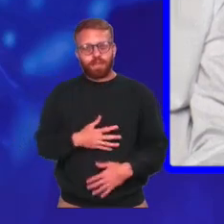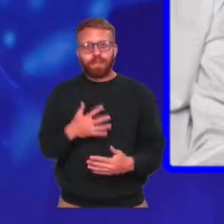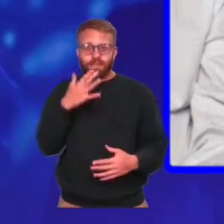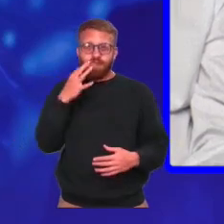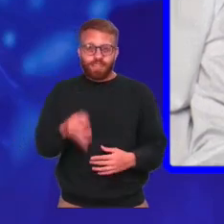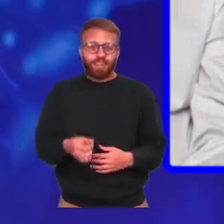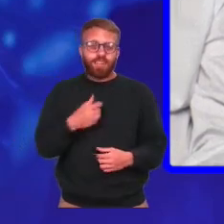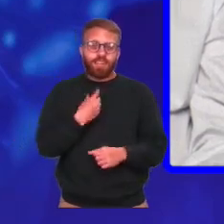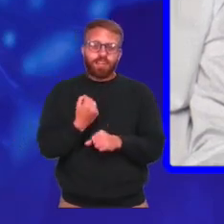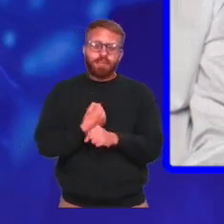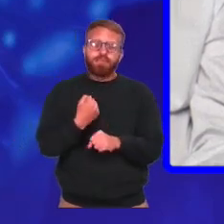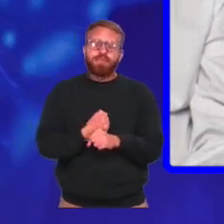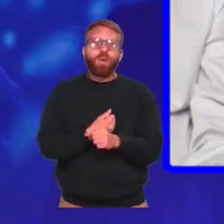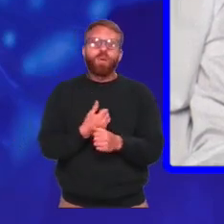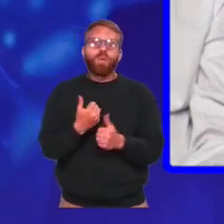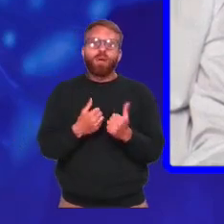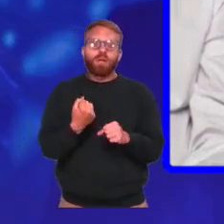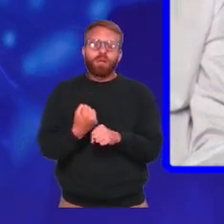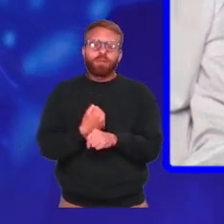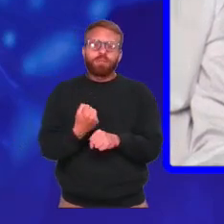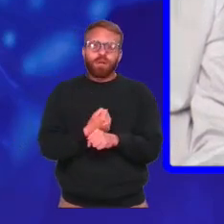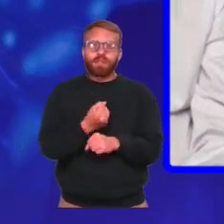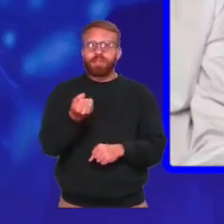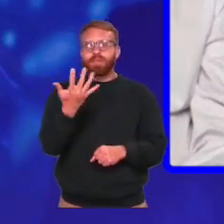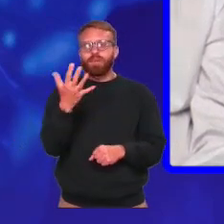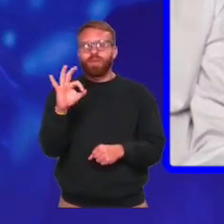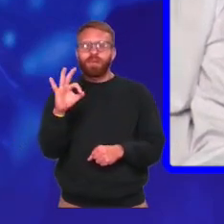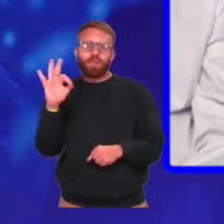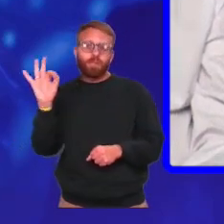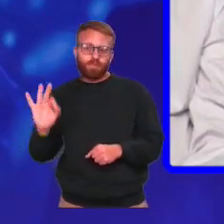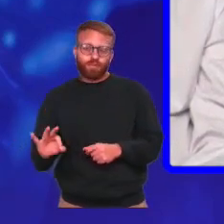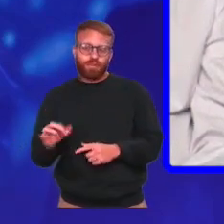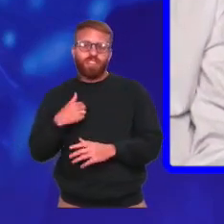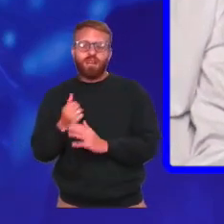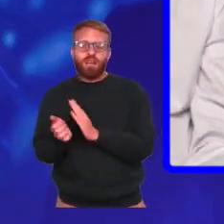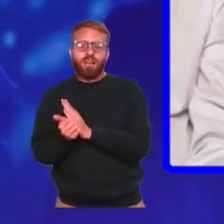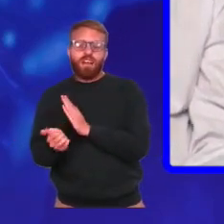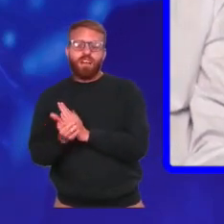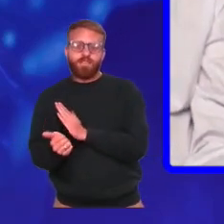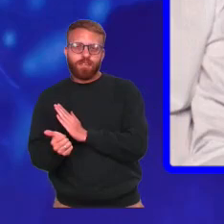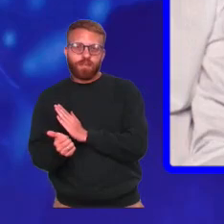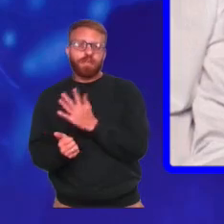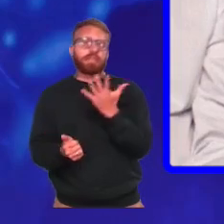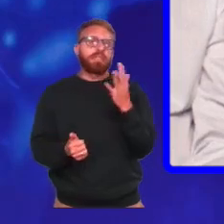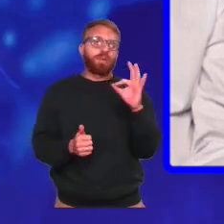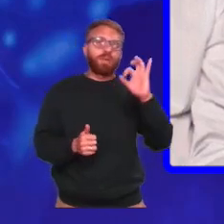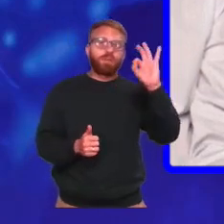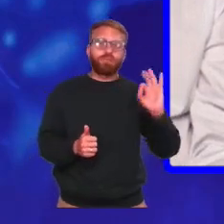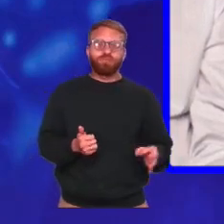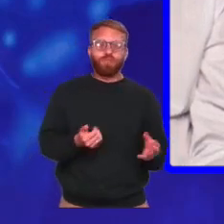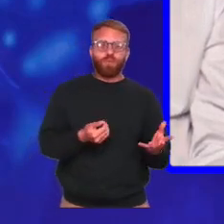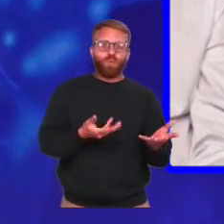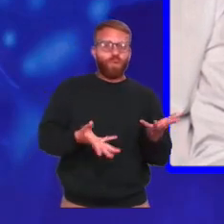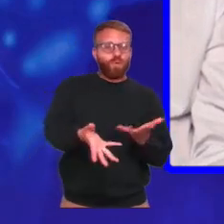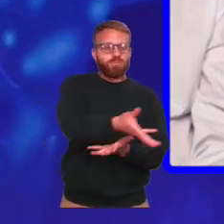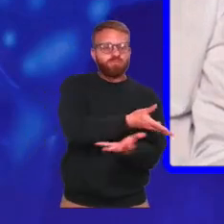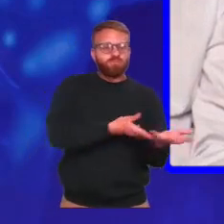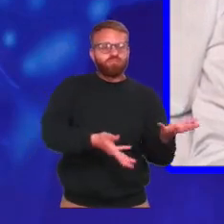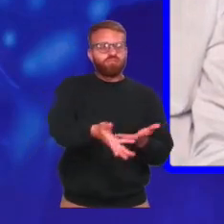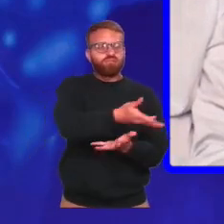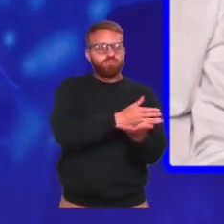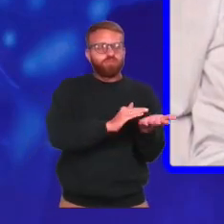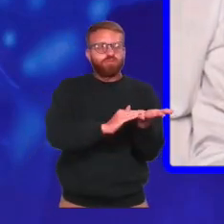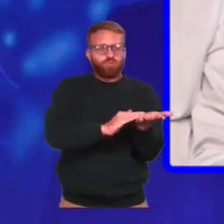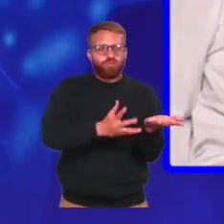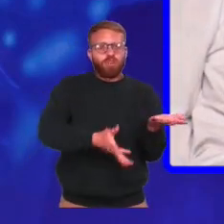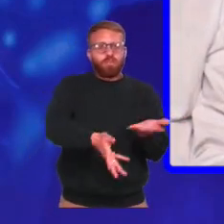what our expertise is and 50% creative problem solving. And so when you think about your own individual career paths,